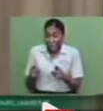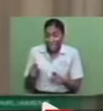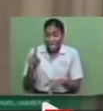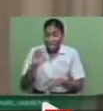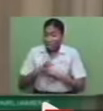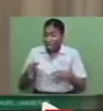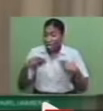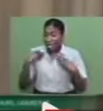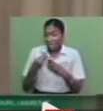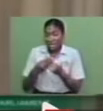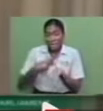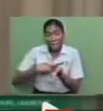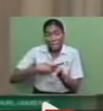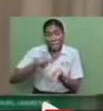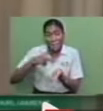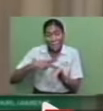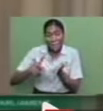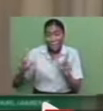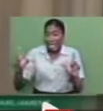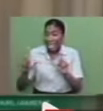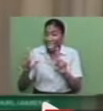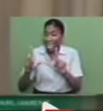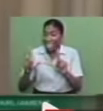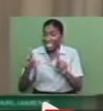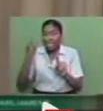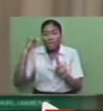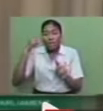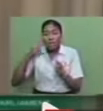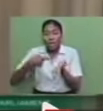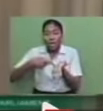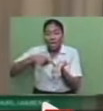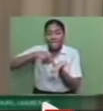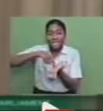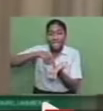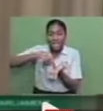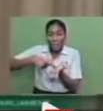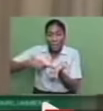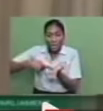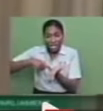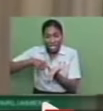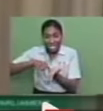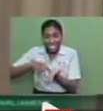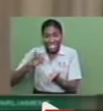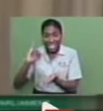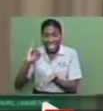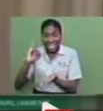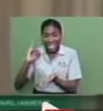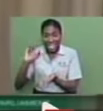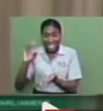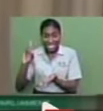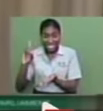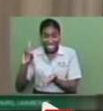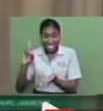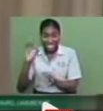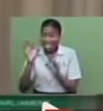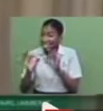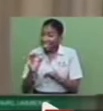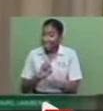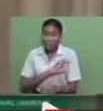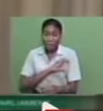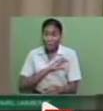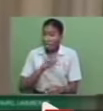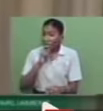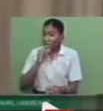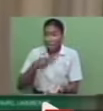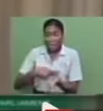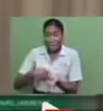auto fingerprinting identification system, and the system will not be available to the TTPS if we don't pay. It